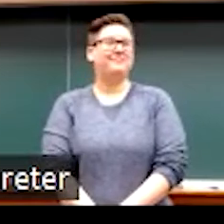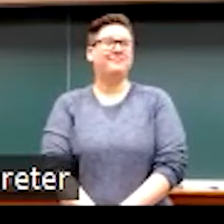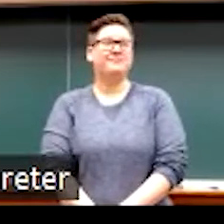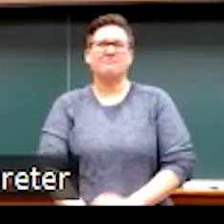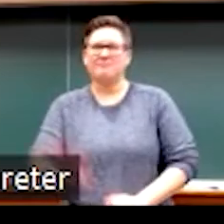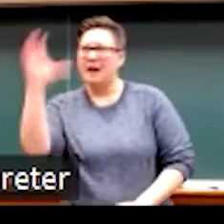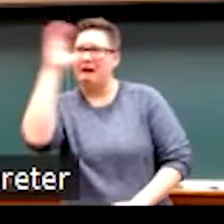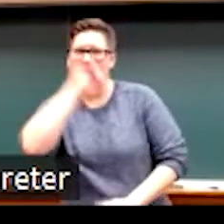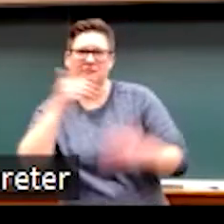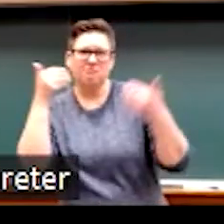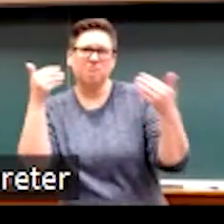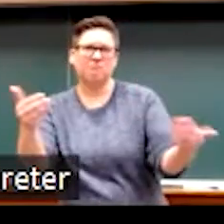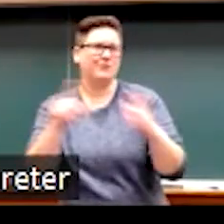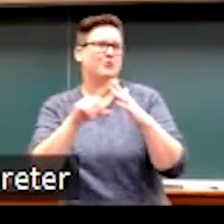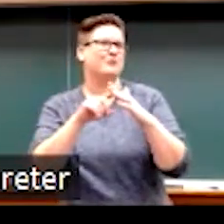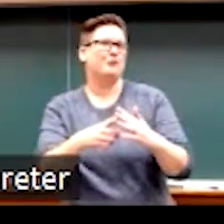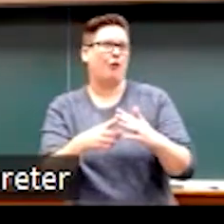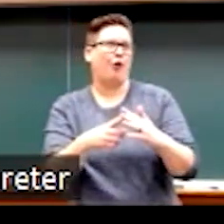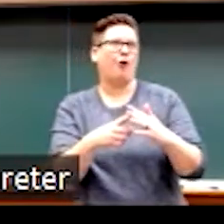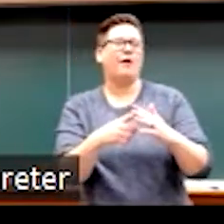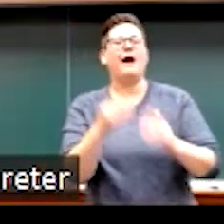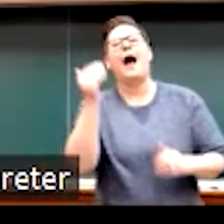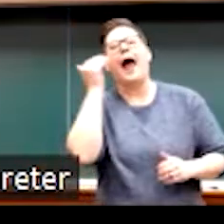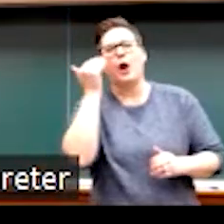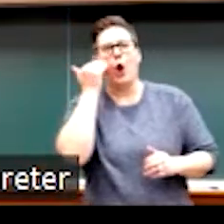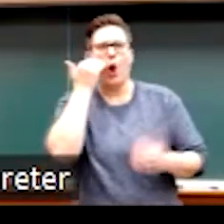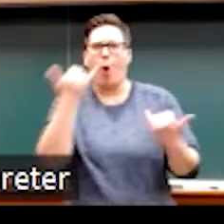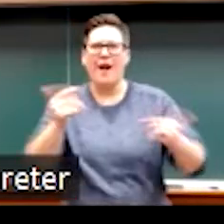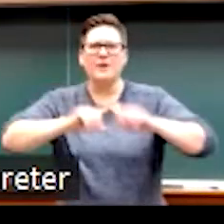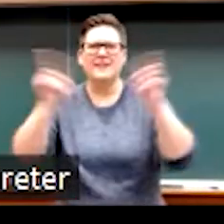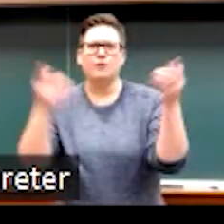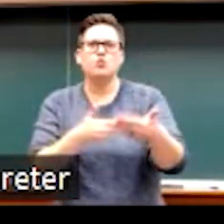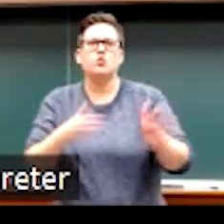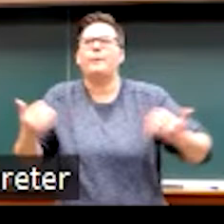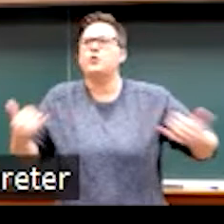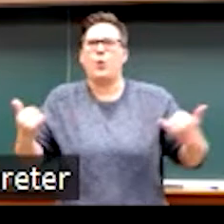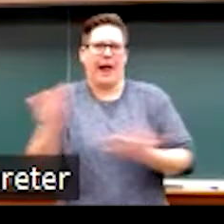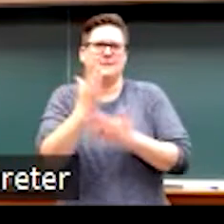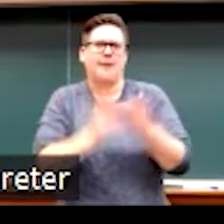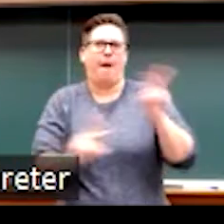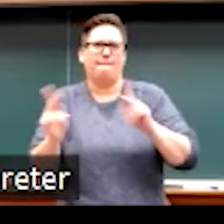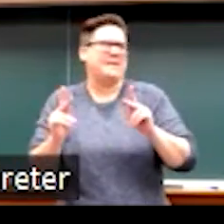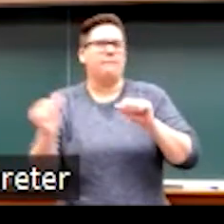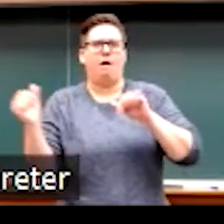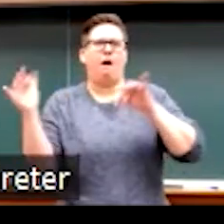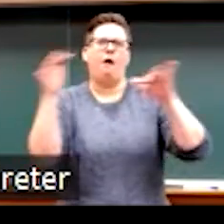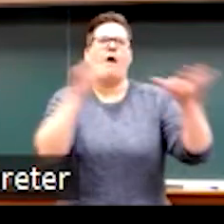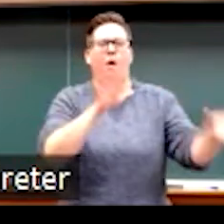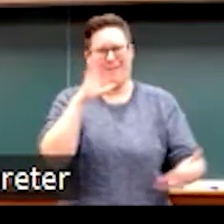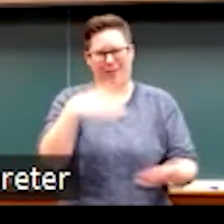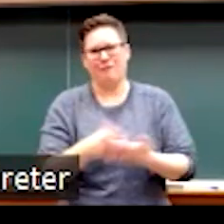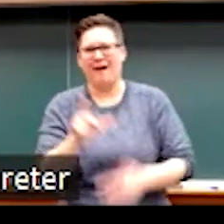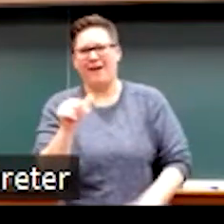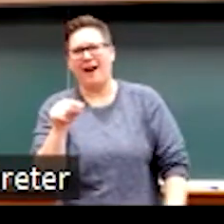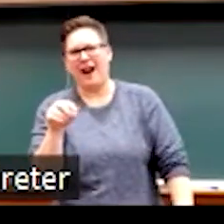I guess we're gonna get started. I know that because of the change of venue, some people will be strolling in, and I